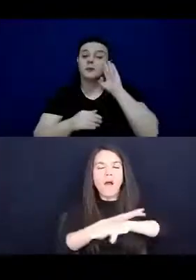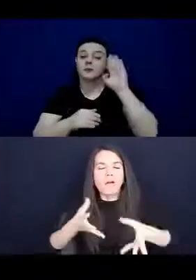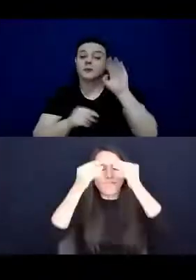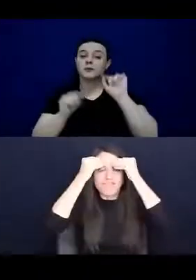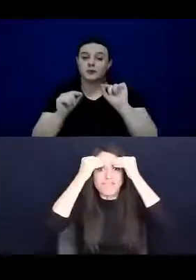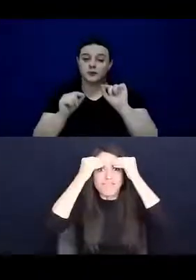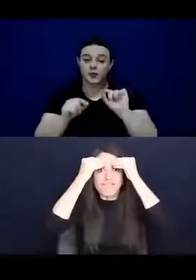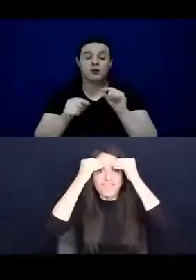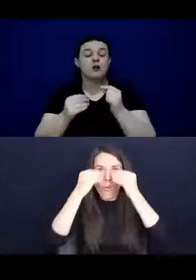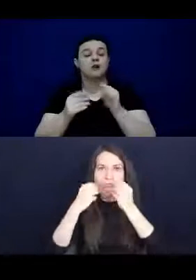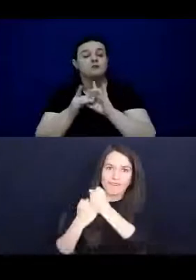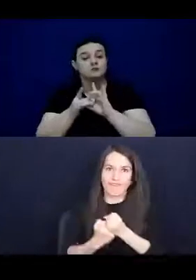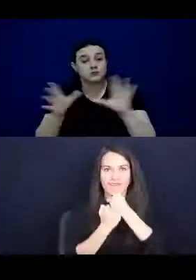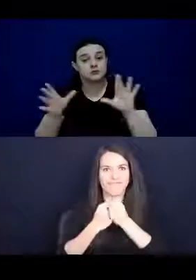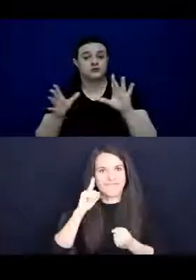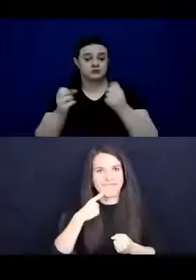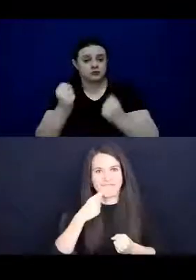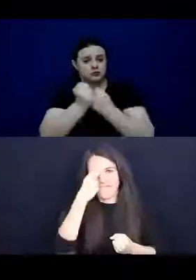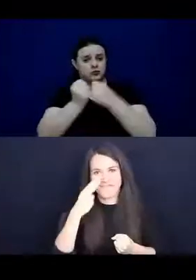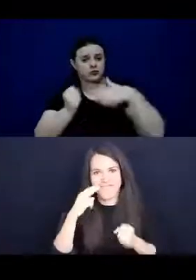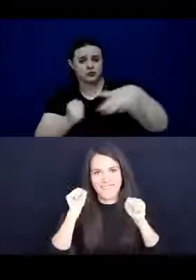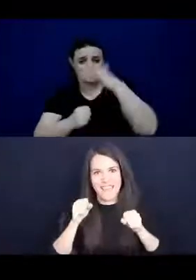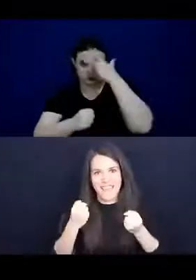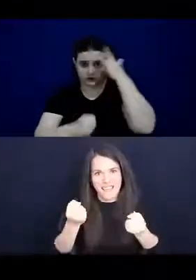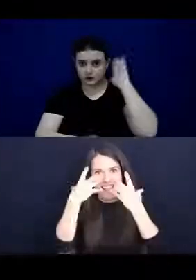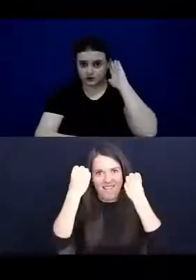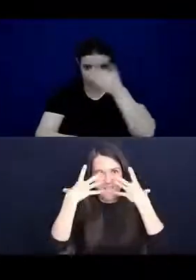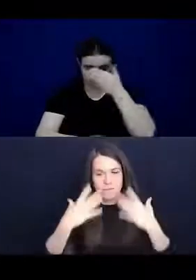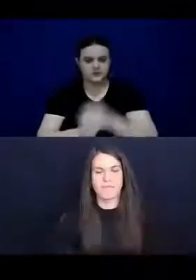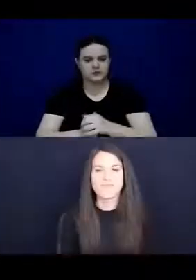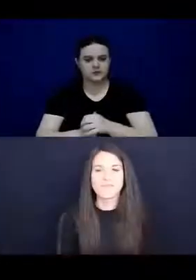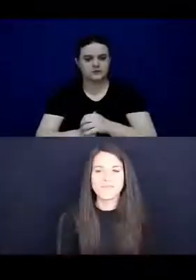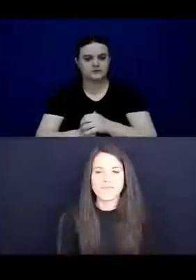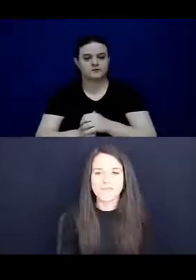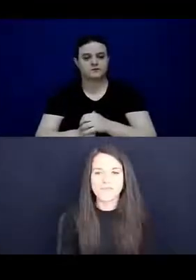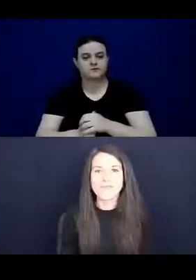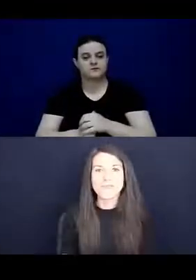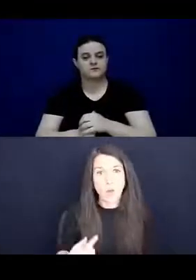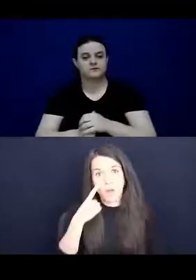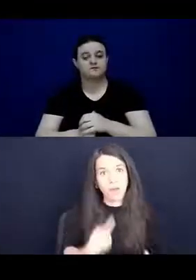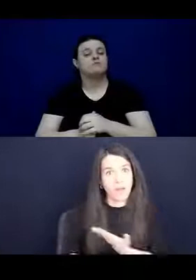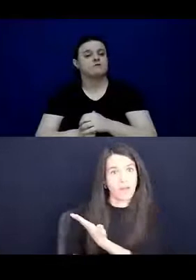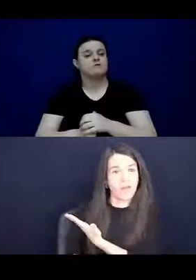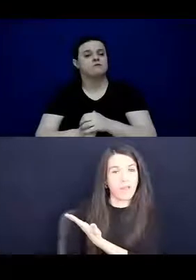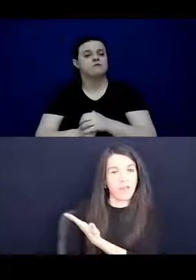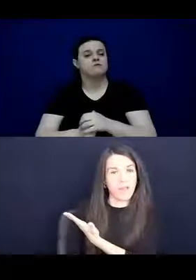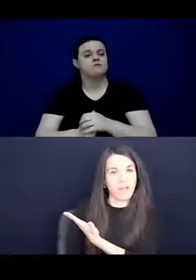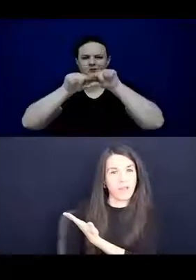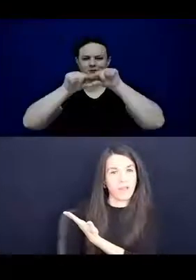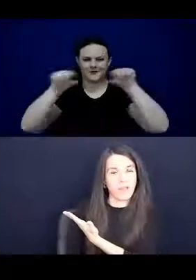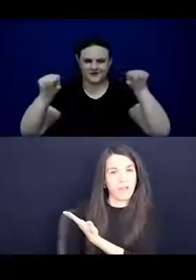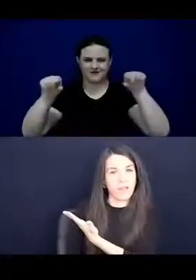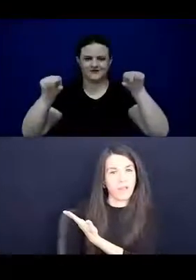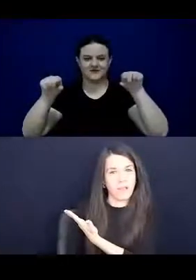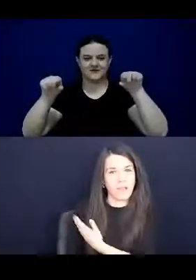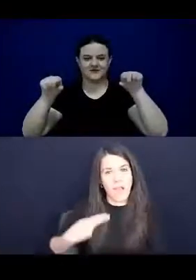people with deaf blindness. Now, the phrase haptic, intelligent, personalized interfaces is